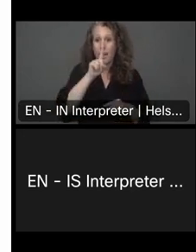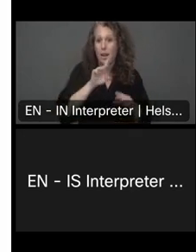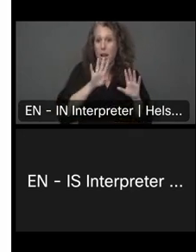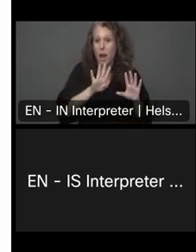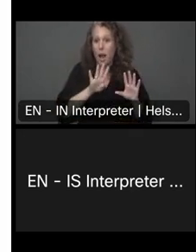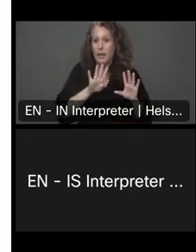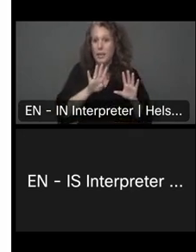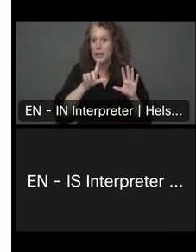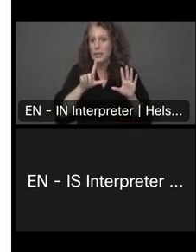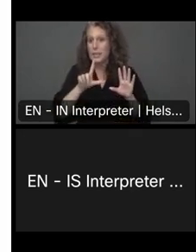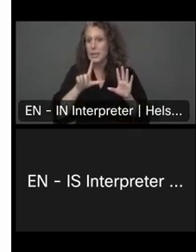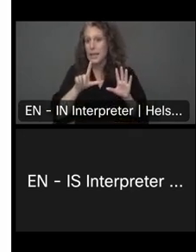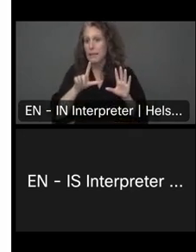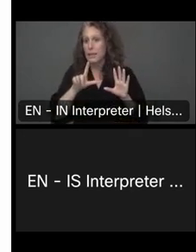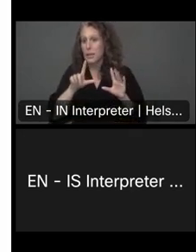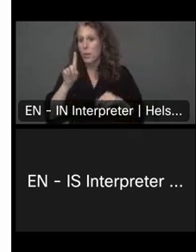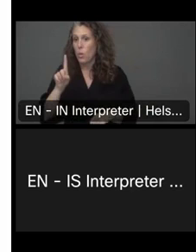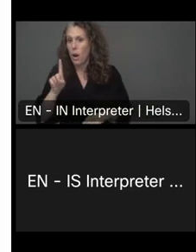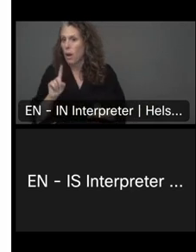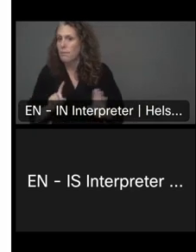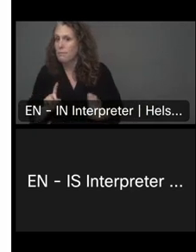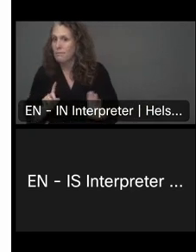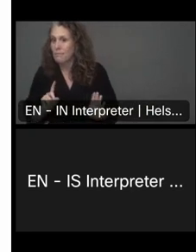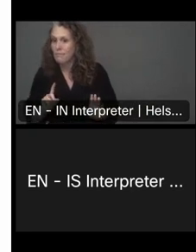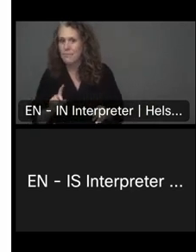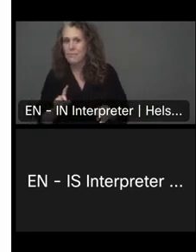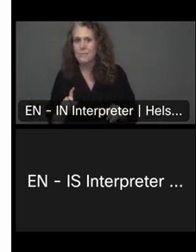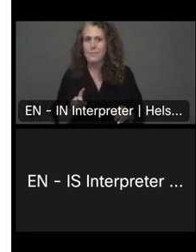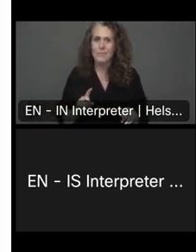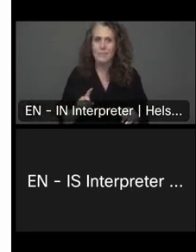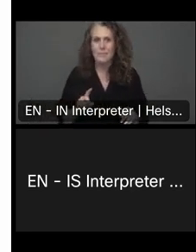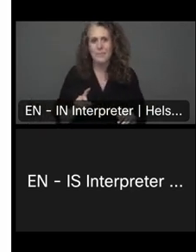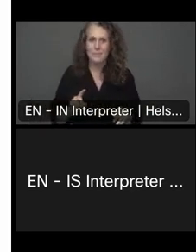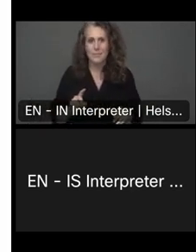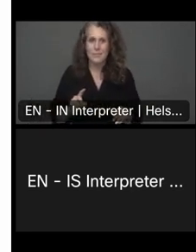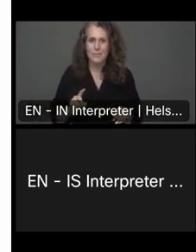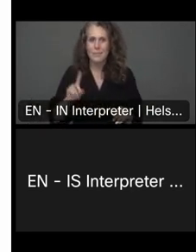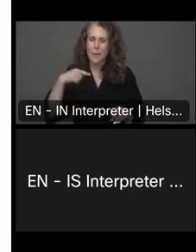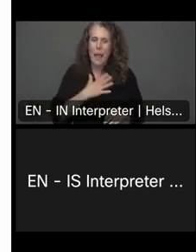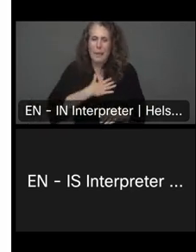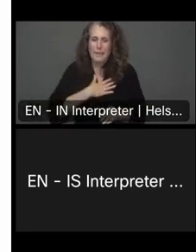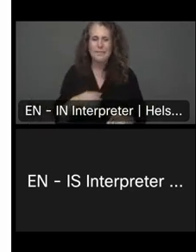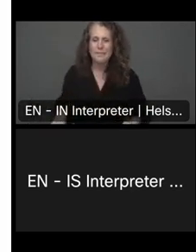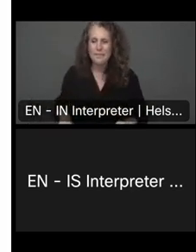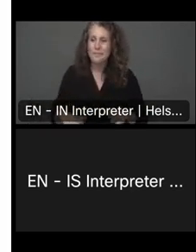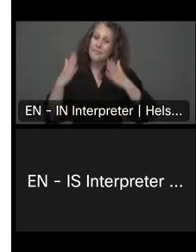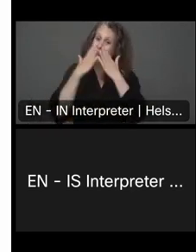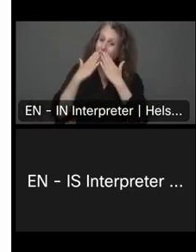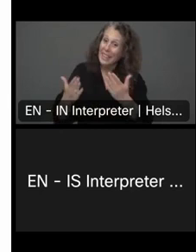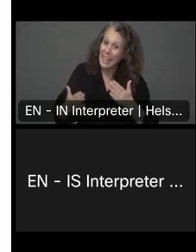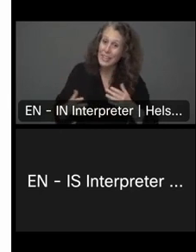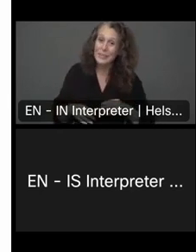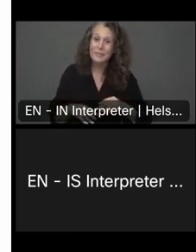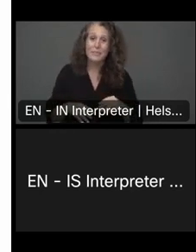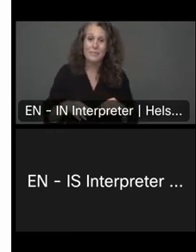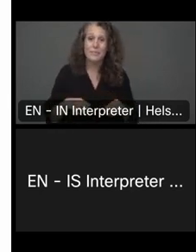1970-71 in Berkeley, but it's nice to make up for that. So thank you very much, everyone at